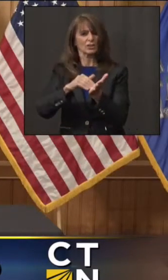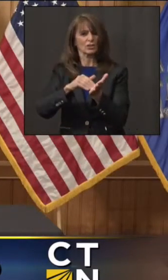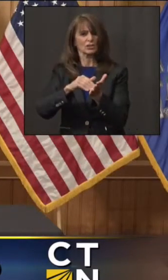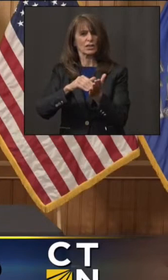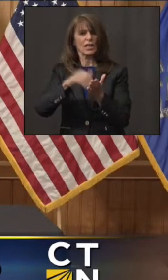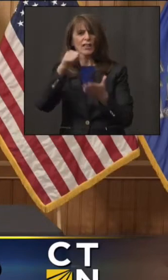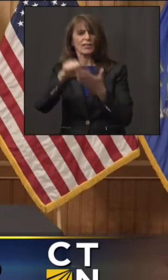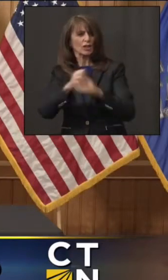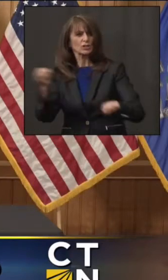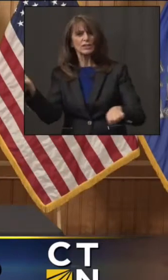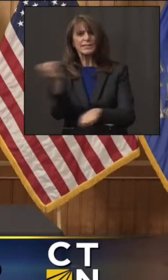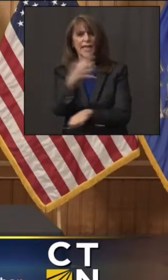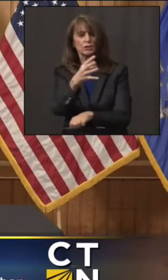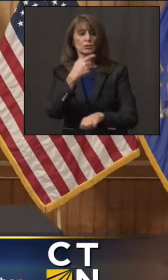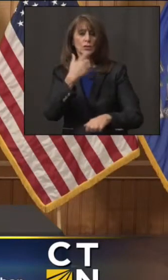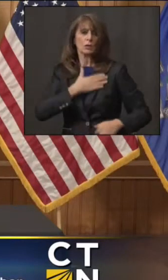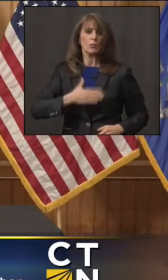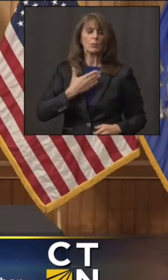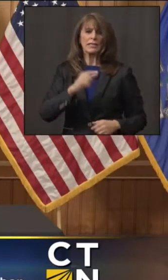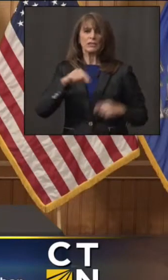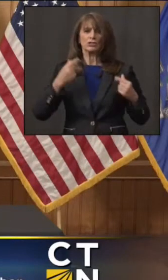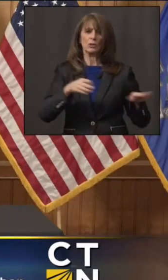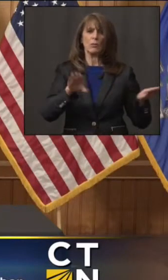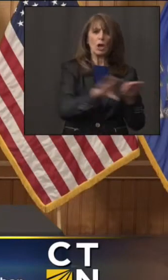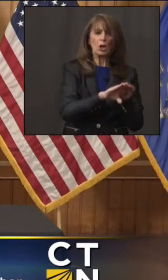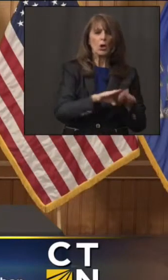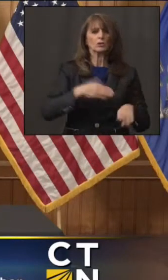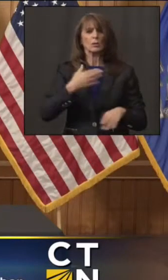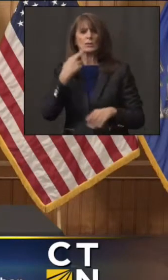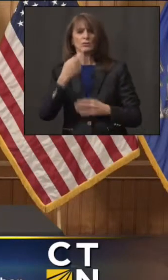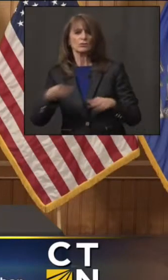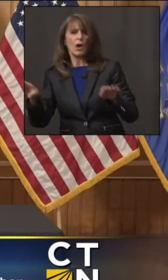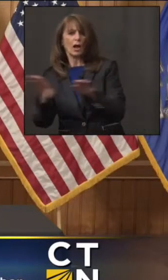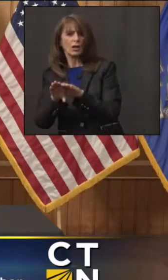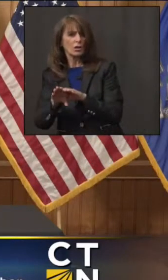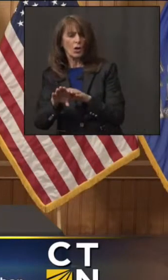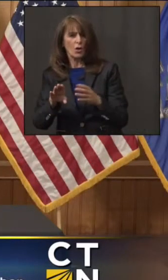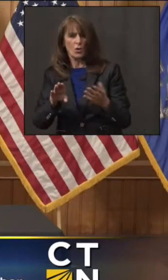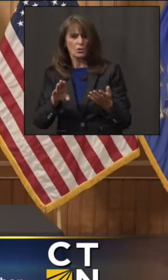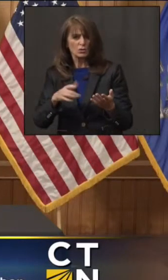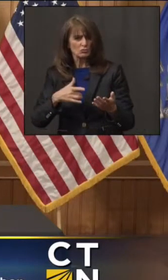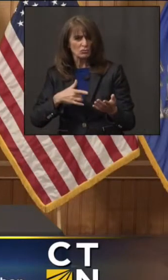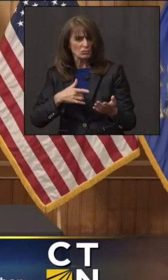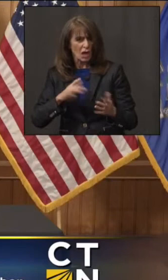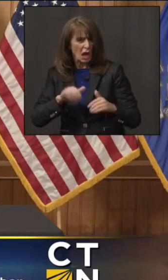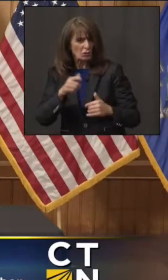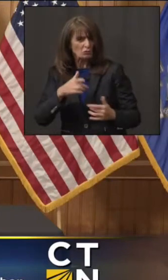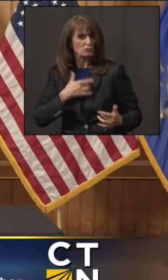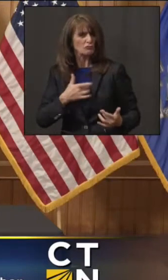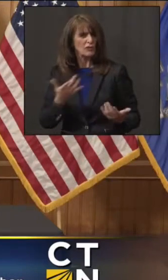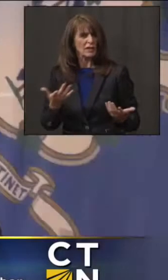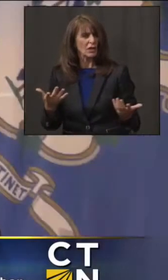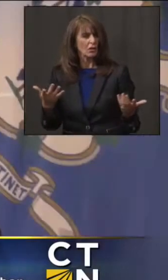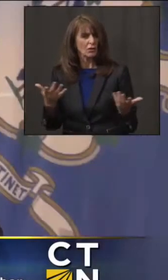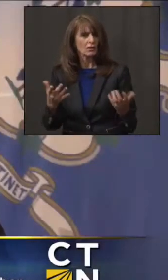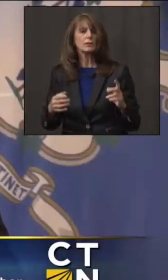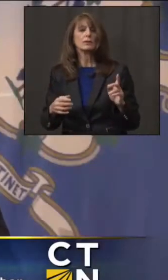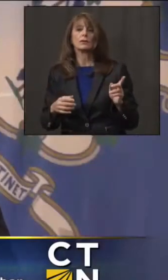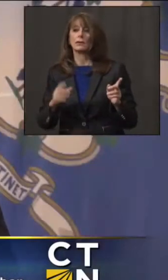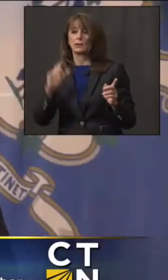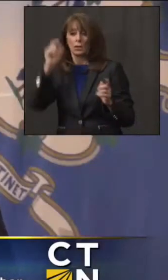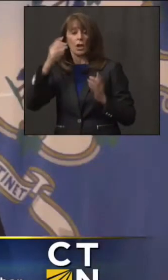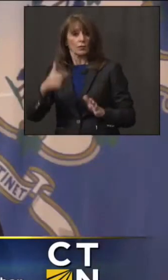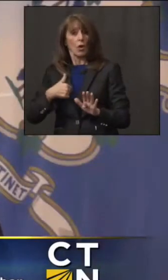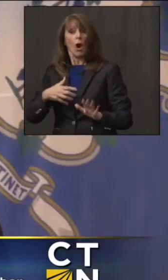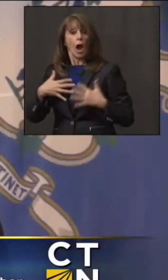indoor dining and ban social gatherings, how heavily does that weigh on you? Oh, look, I take that to heart. I'll be